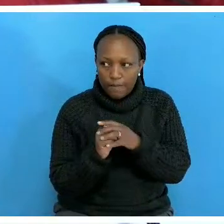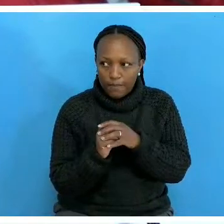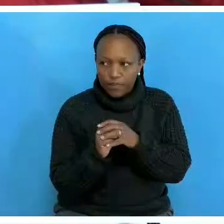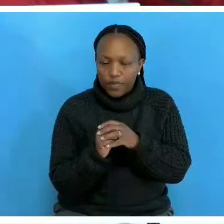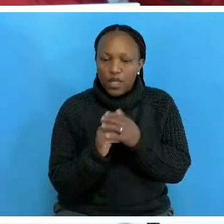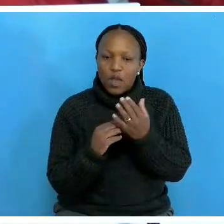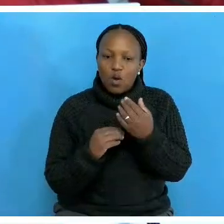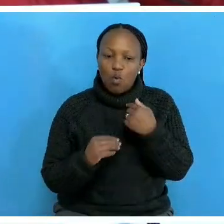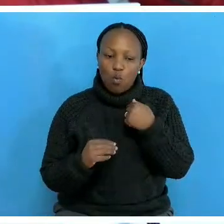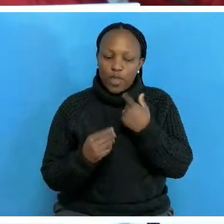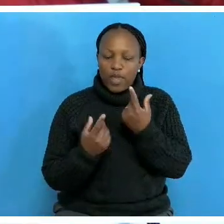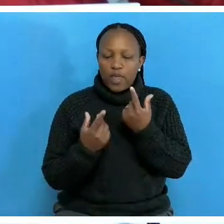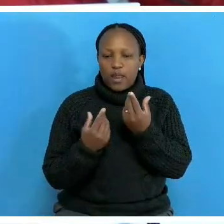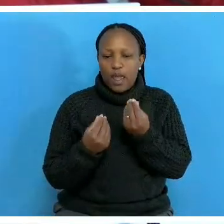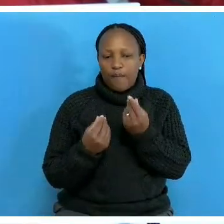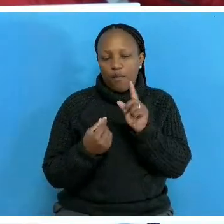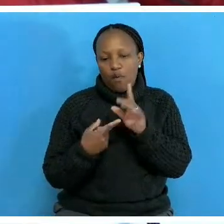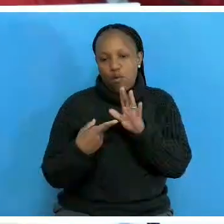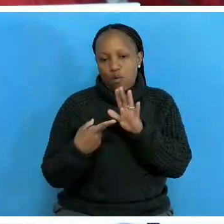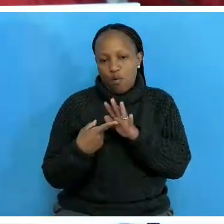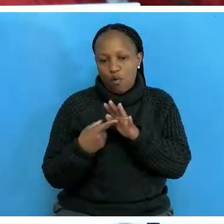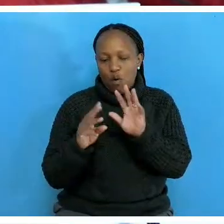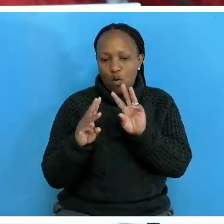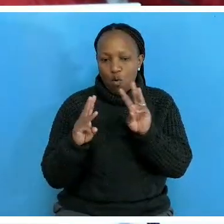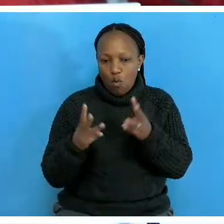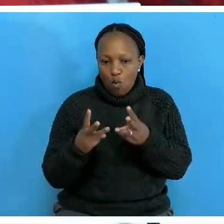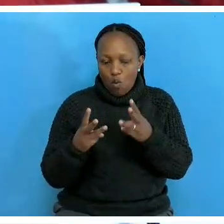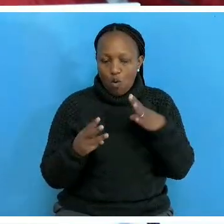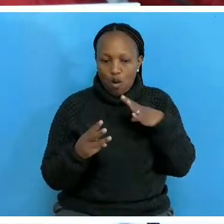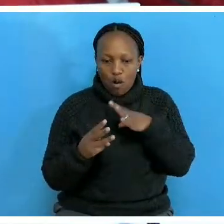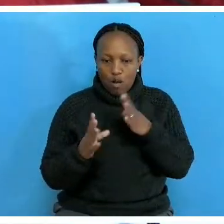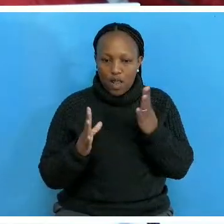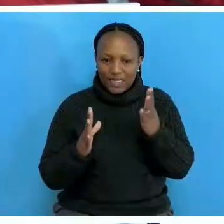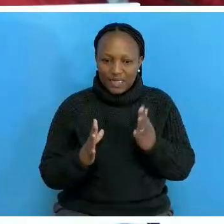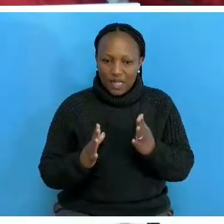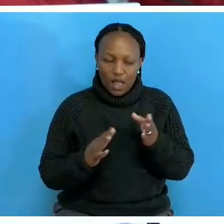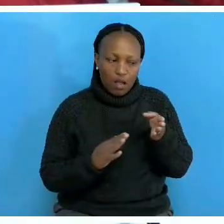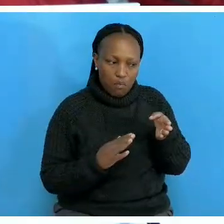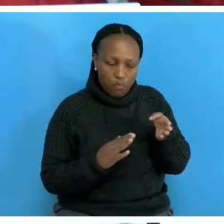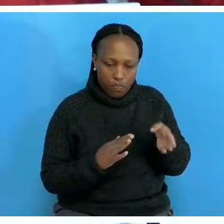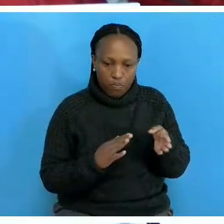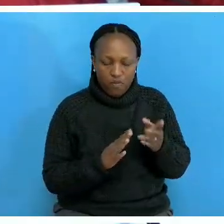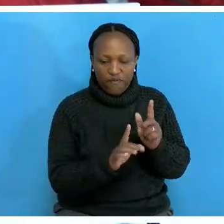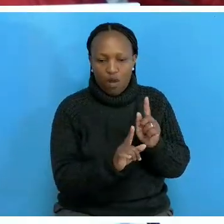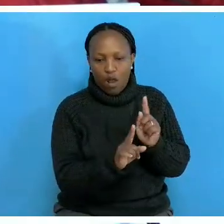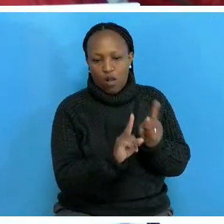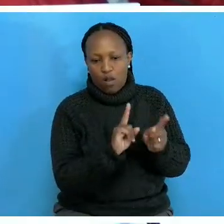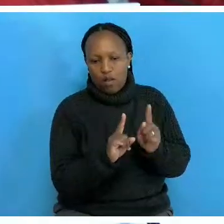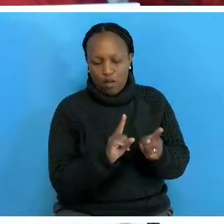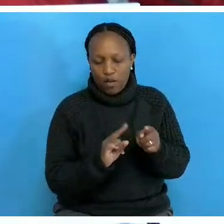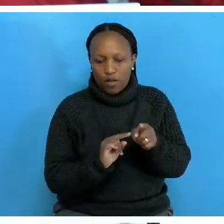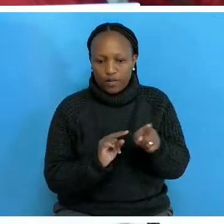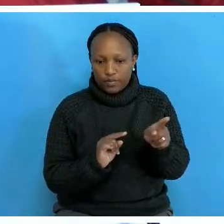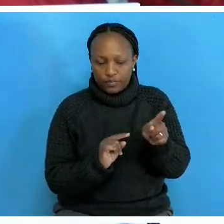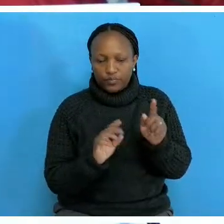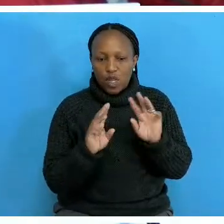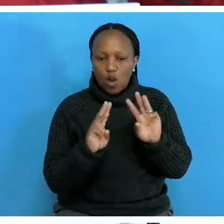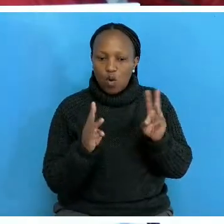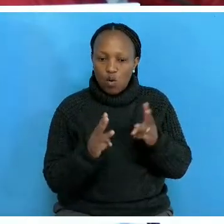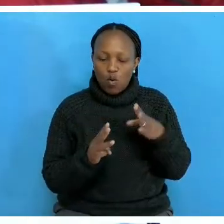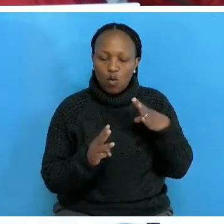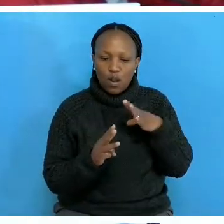number one, need to have the ward councillors, keep them accountable. The ward councillors